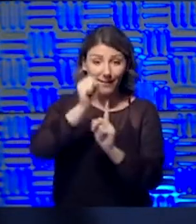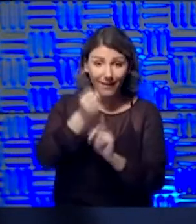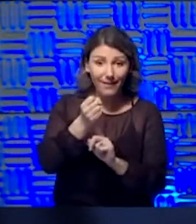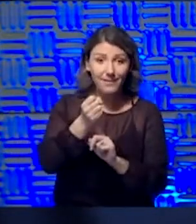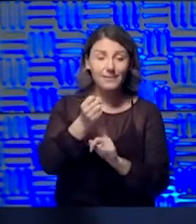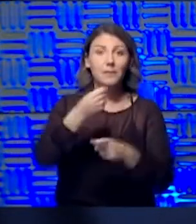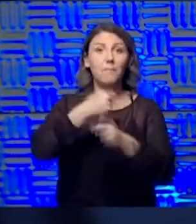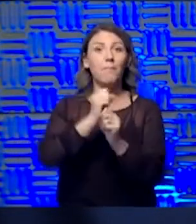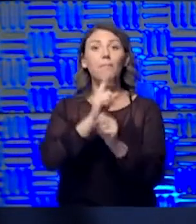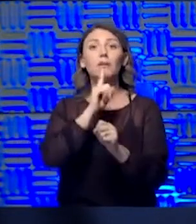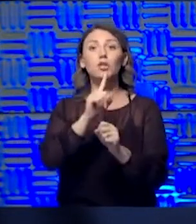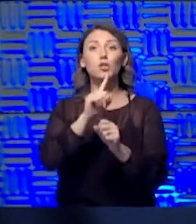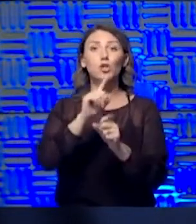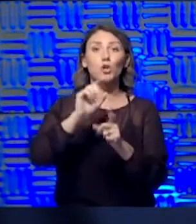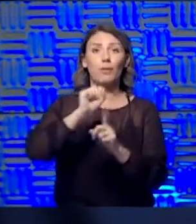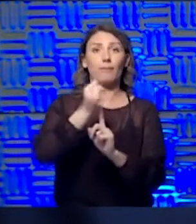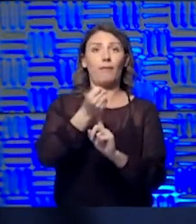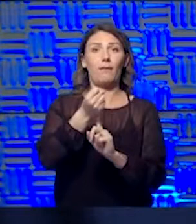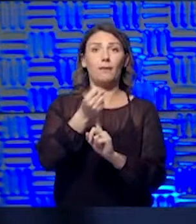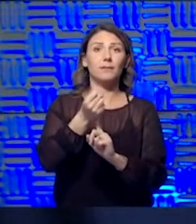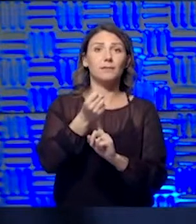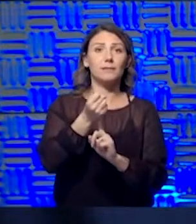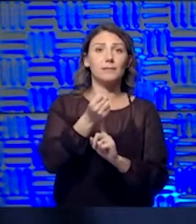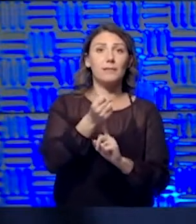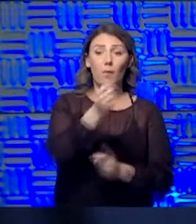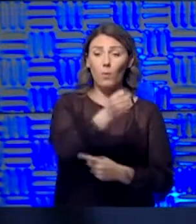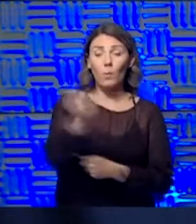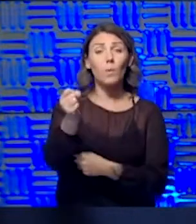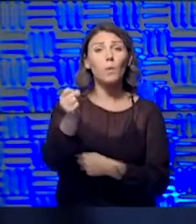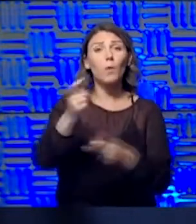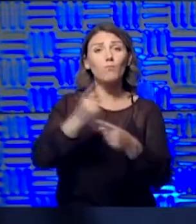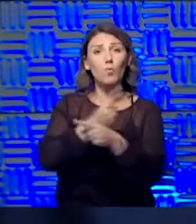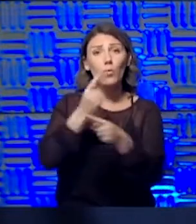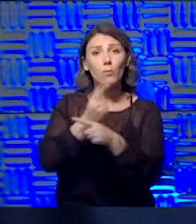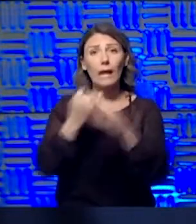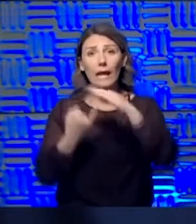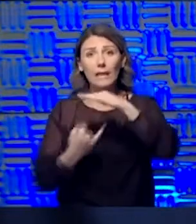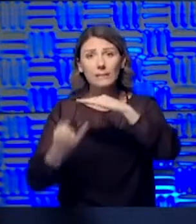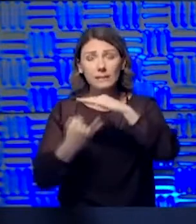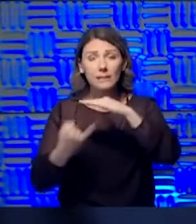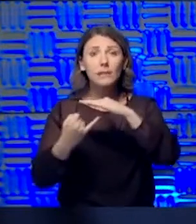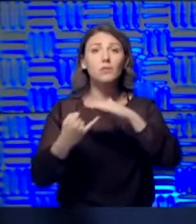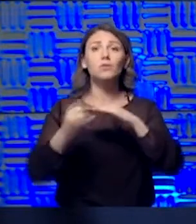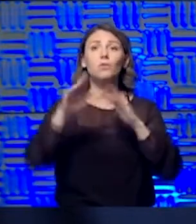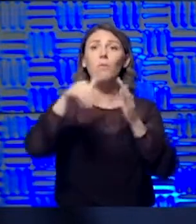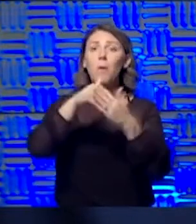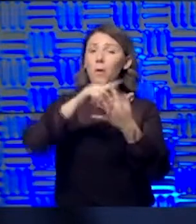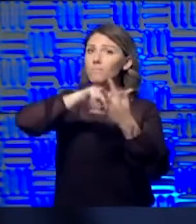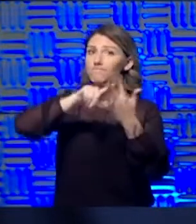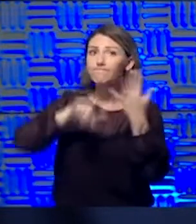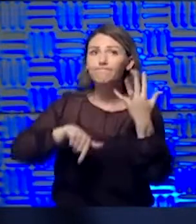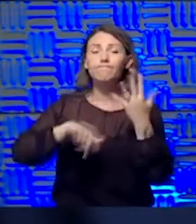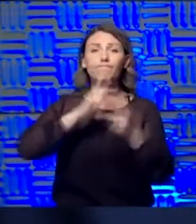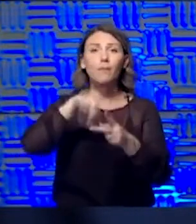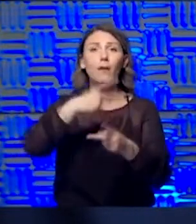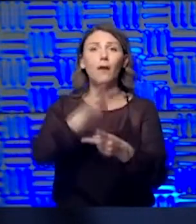put into proper isolation, and all of those types of